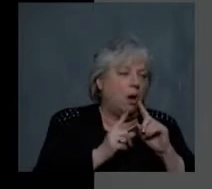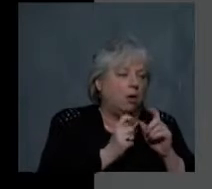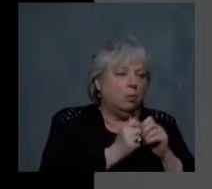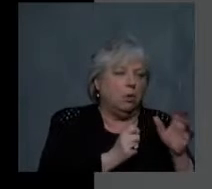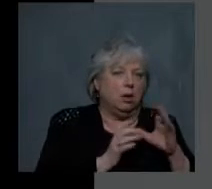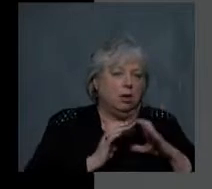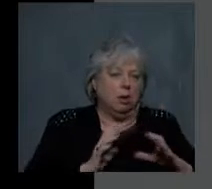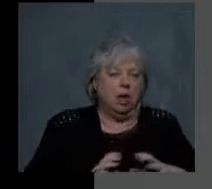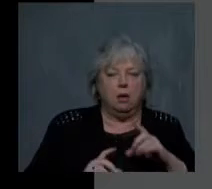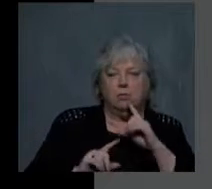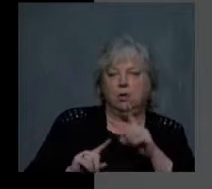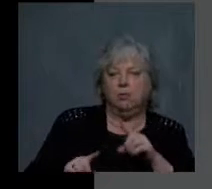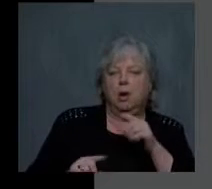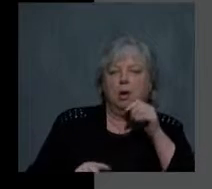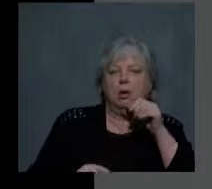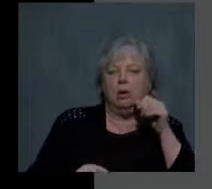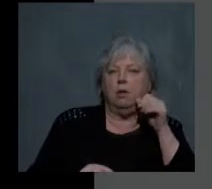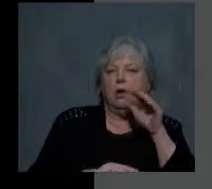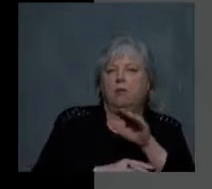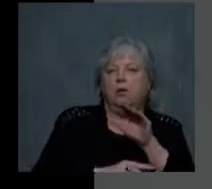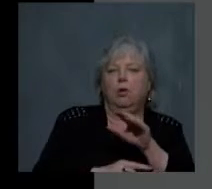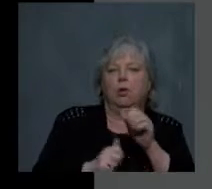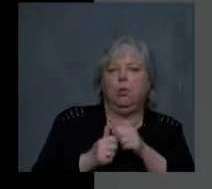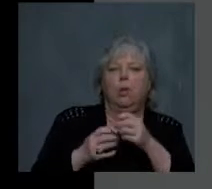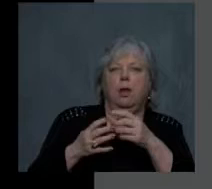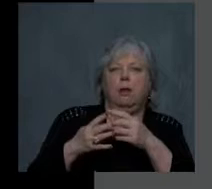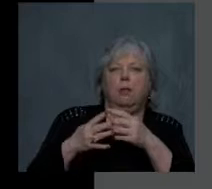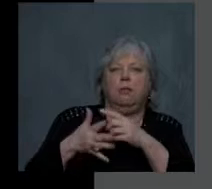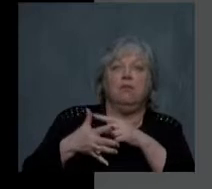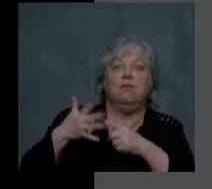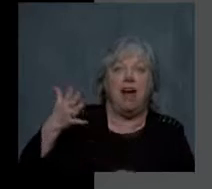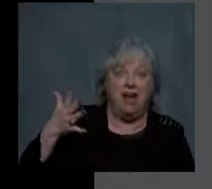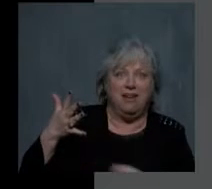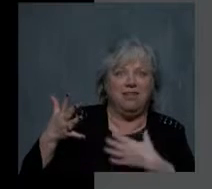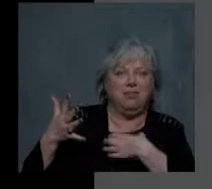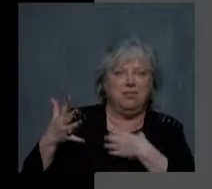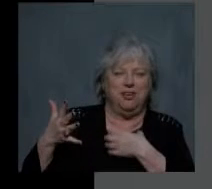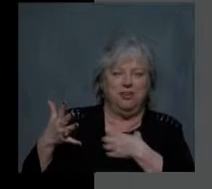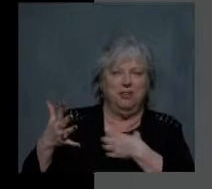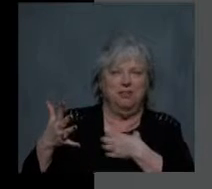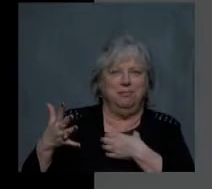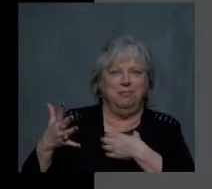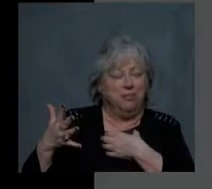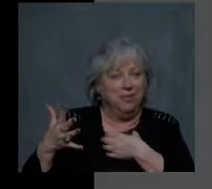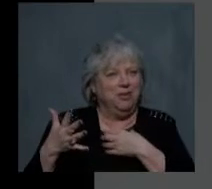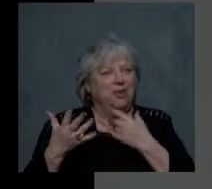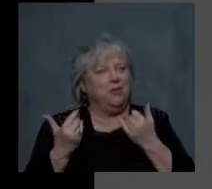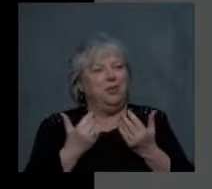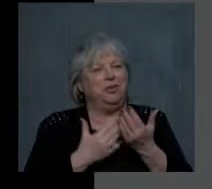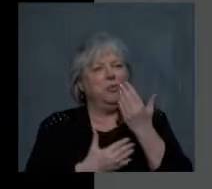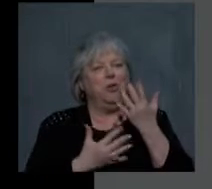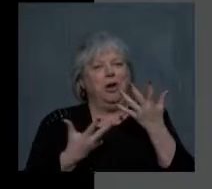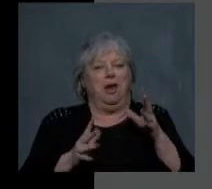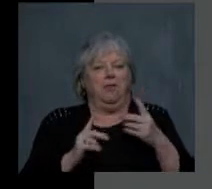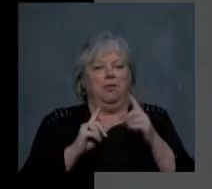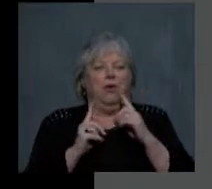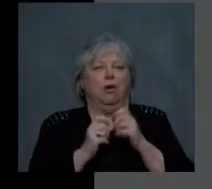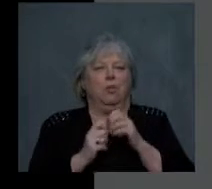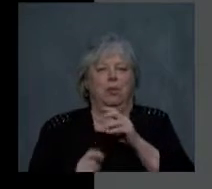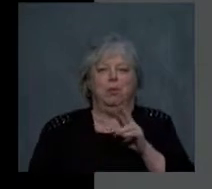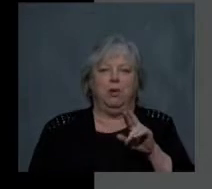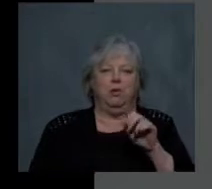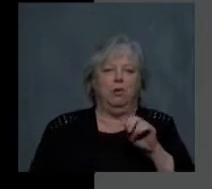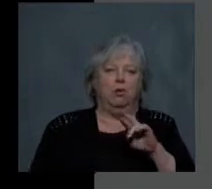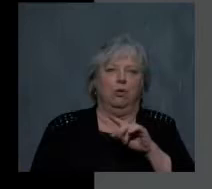responded later yesterday afternoon with a list of 5 objections. So this morning, after talking with Mr.